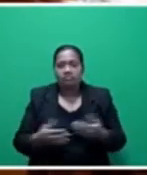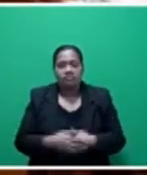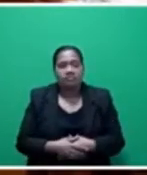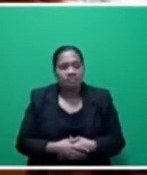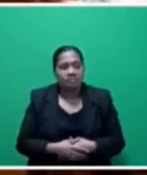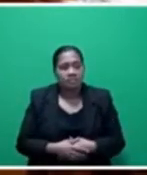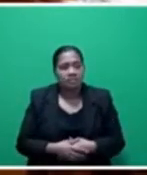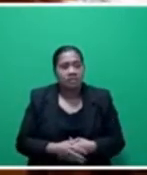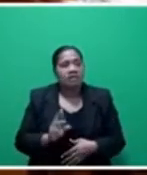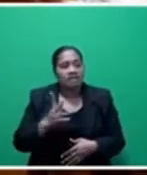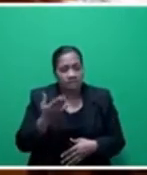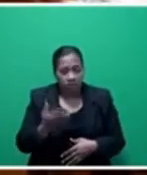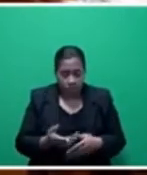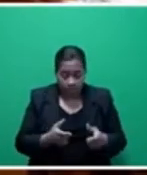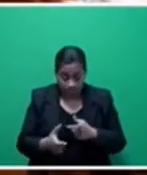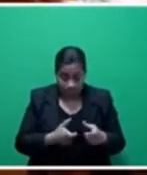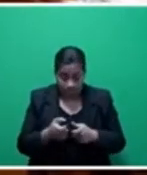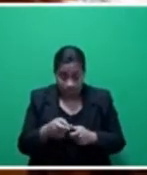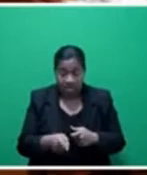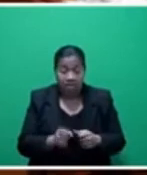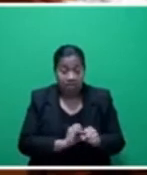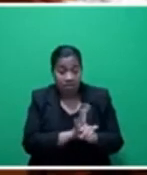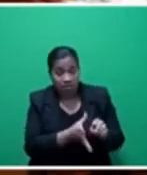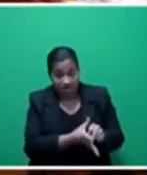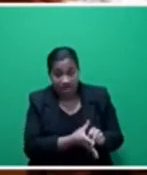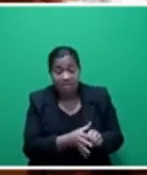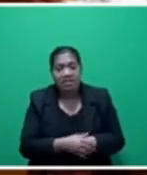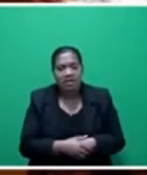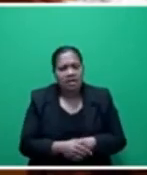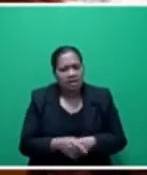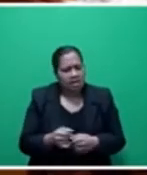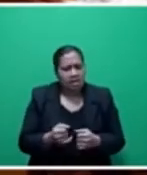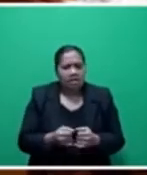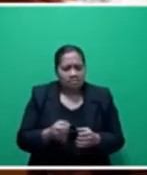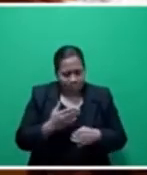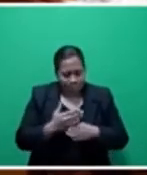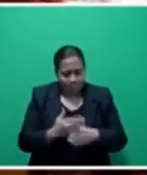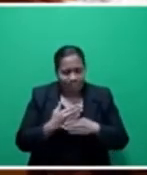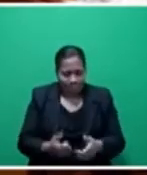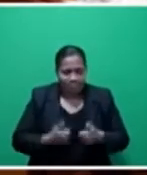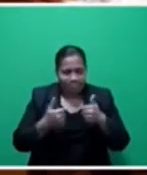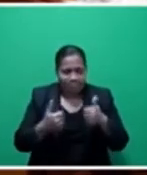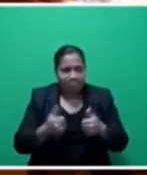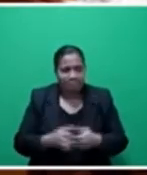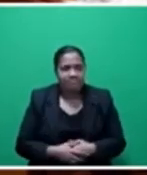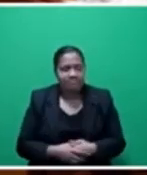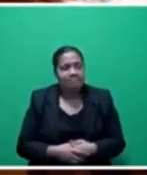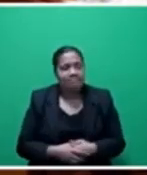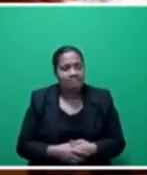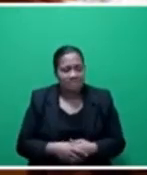for the prevention, control and suppression of COVID-19, it is working quite well, as evidenced from the